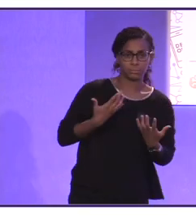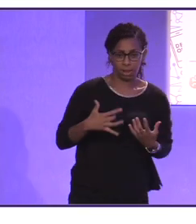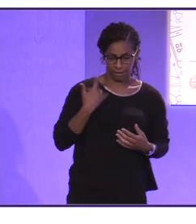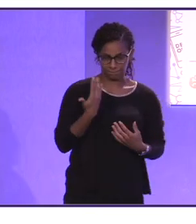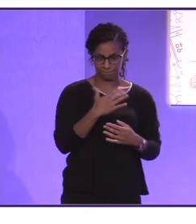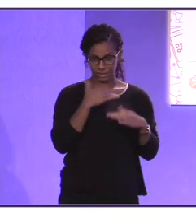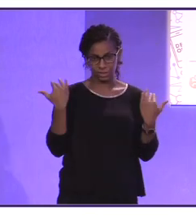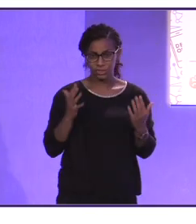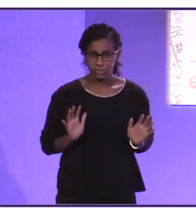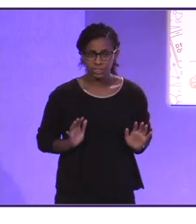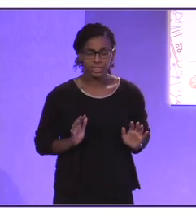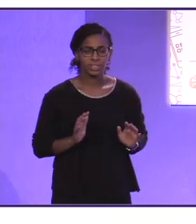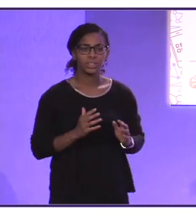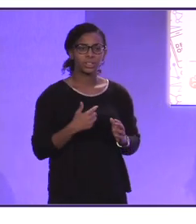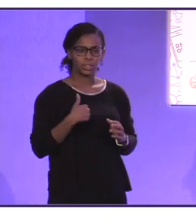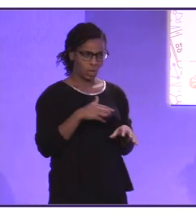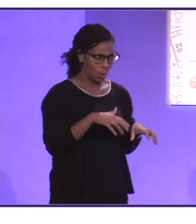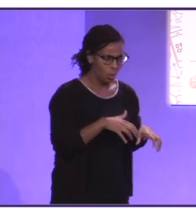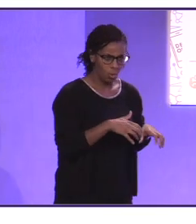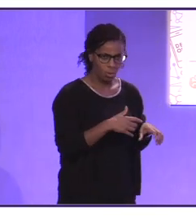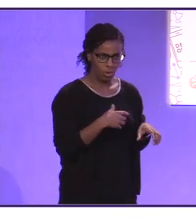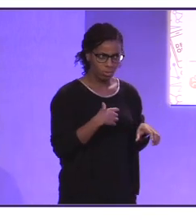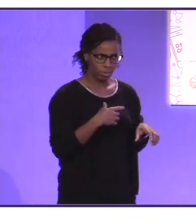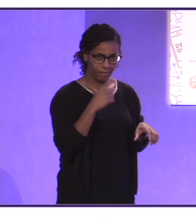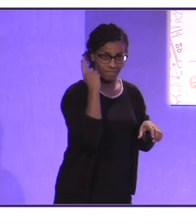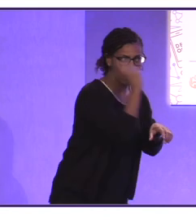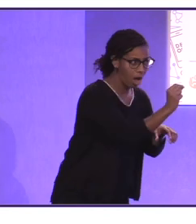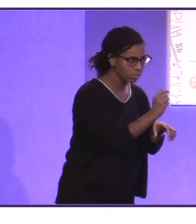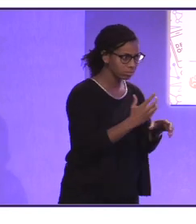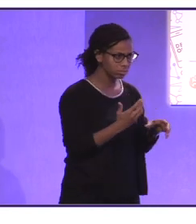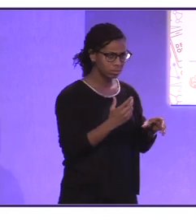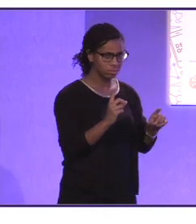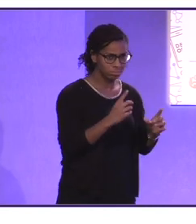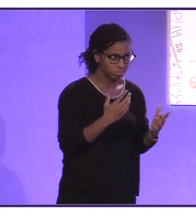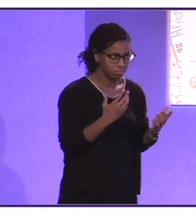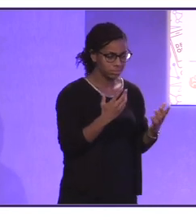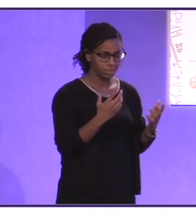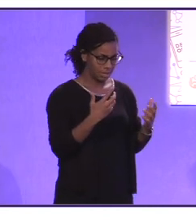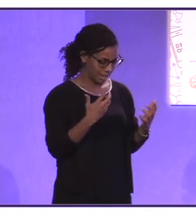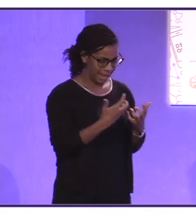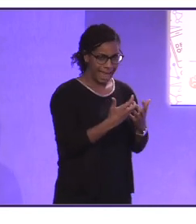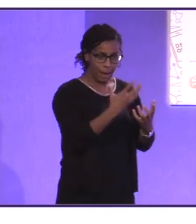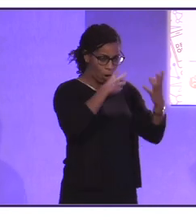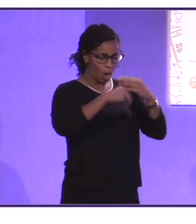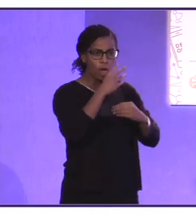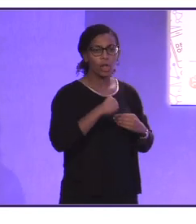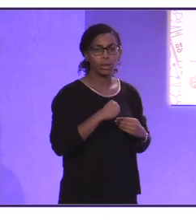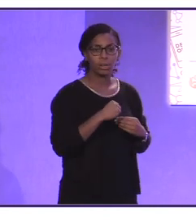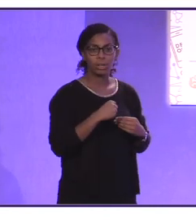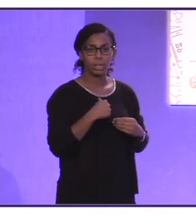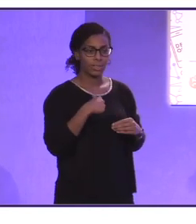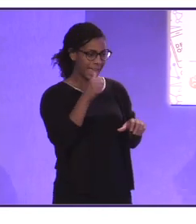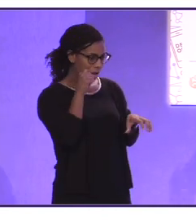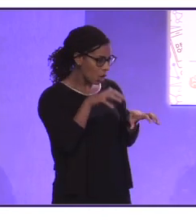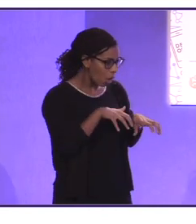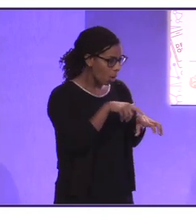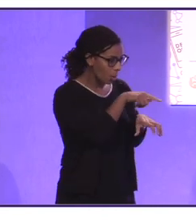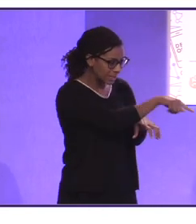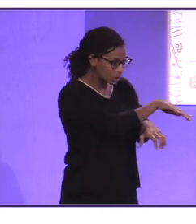But how fast do they learn to run? They learn to run faster than the slowest